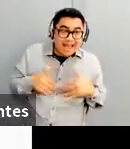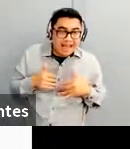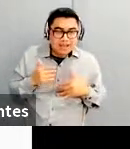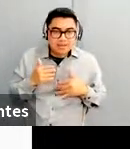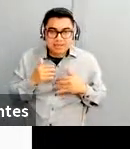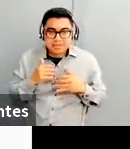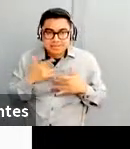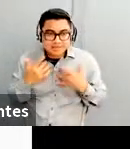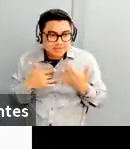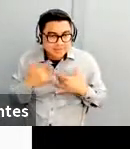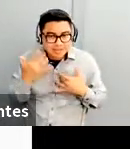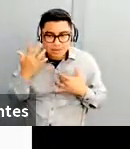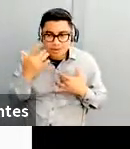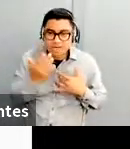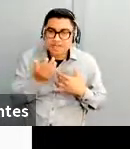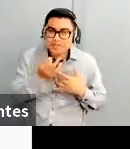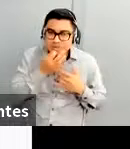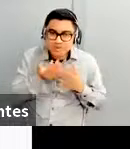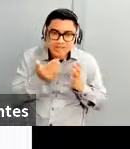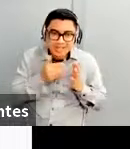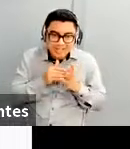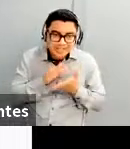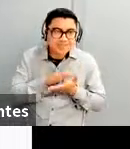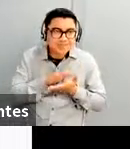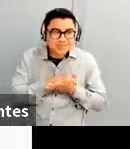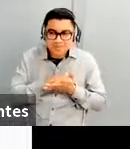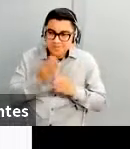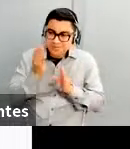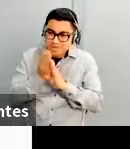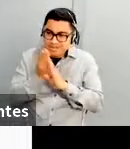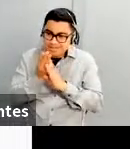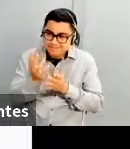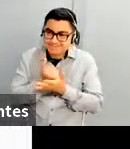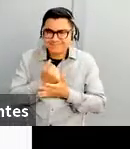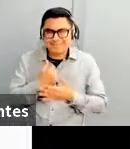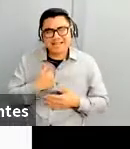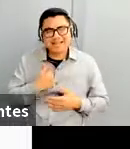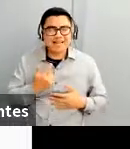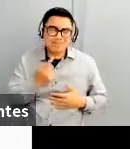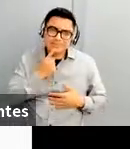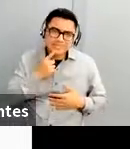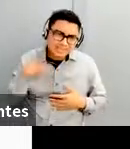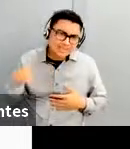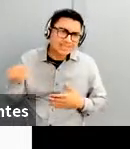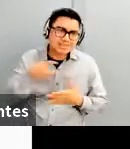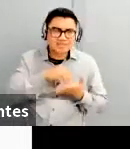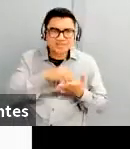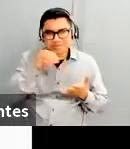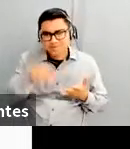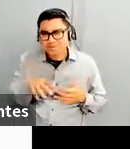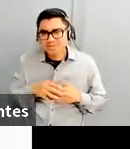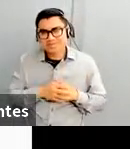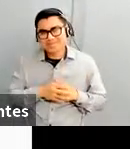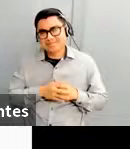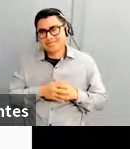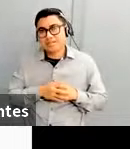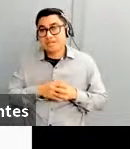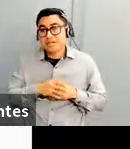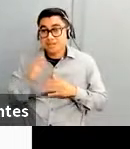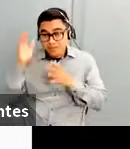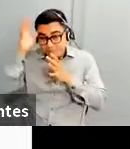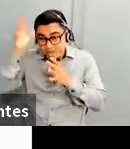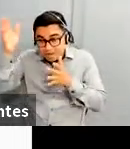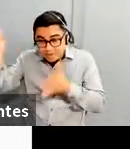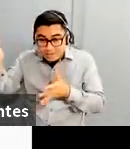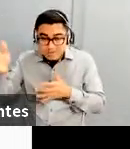be welcoming our students back to school. We have really missed them, and for those of you parents and grandparents